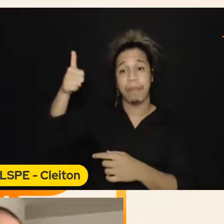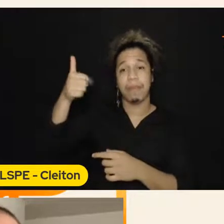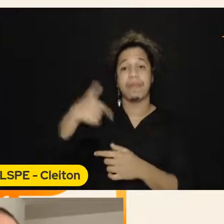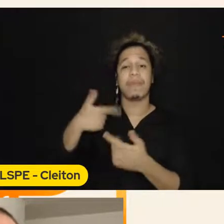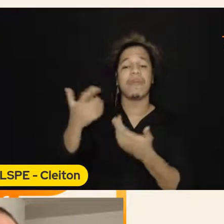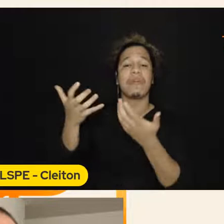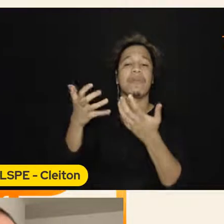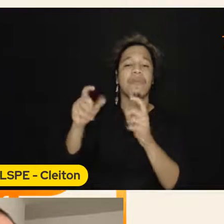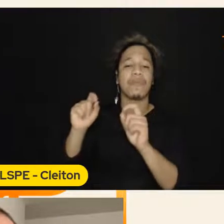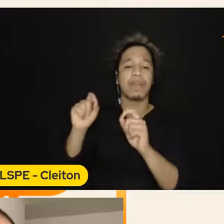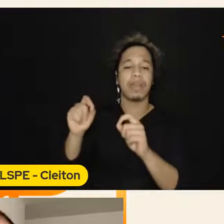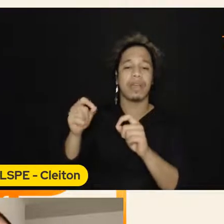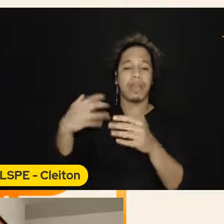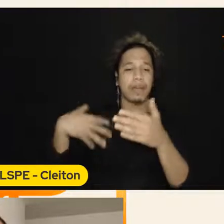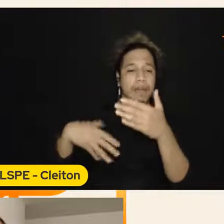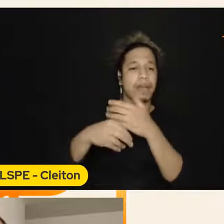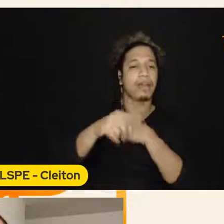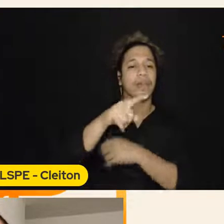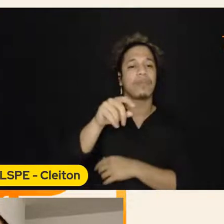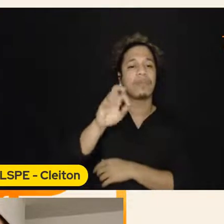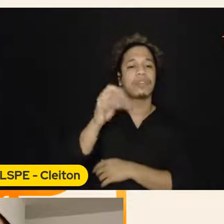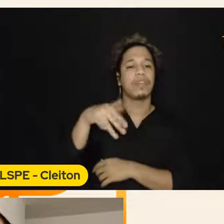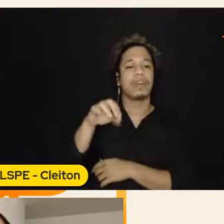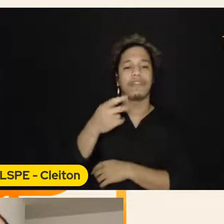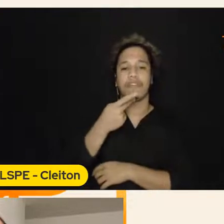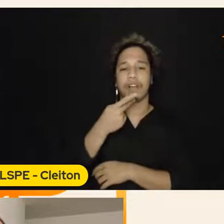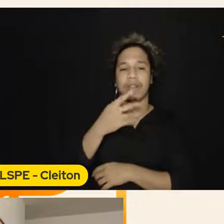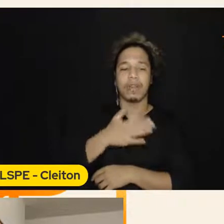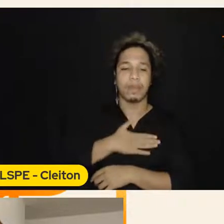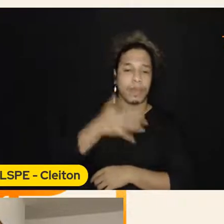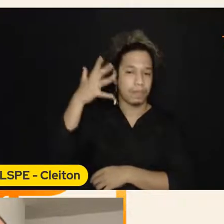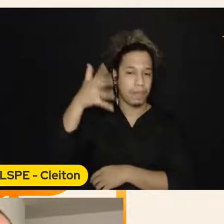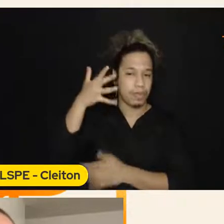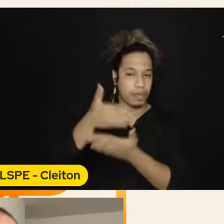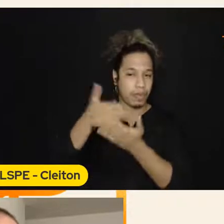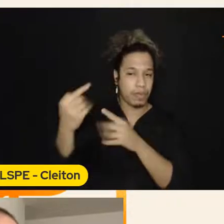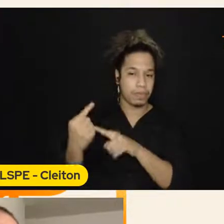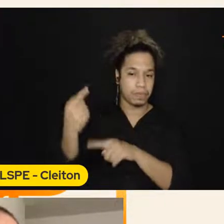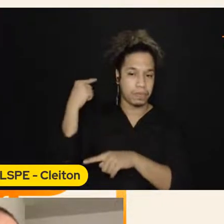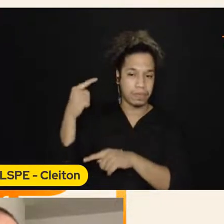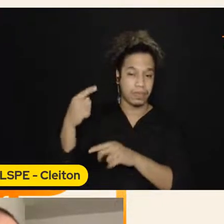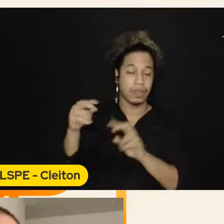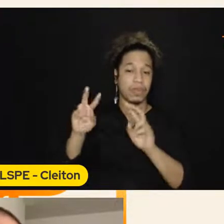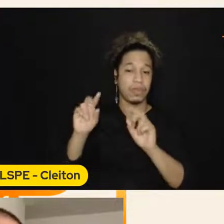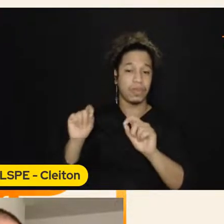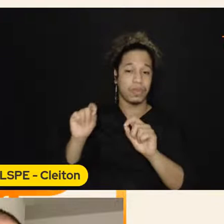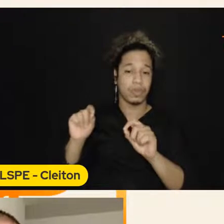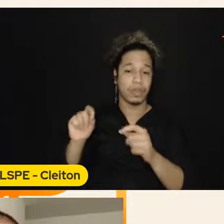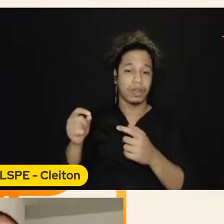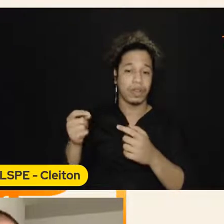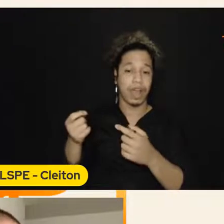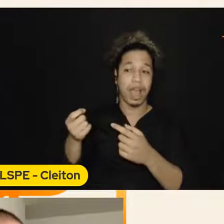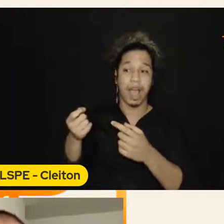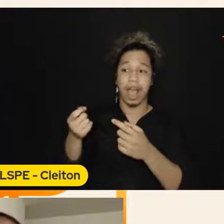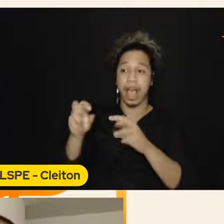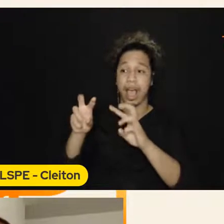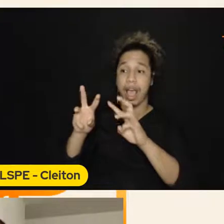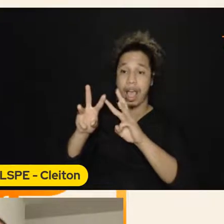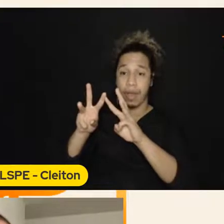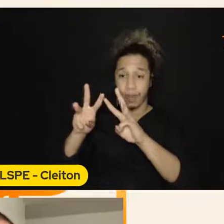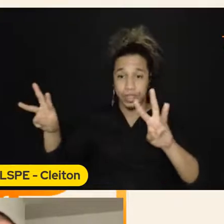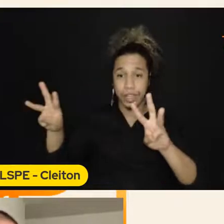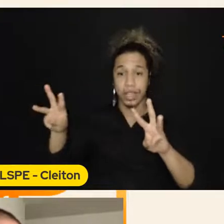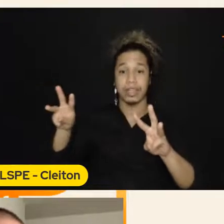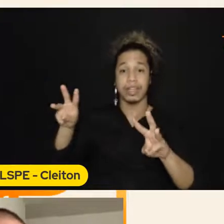what Thiago mentioned right off the beginning of my presentation, saying the News ELA website.